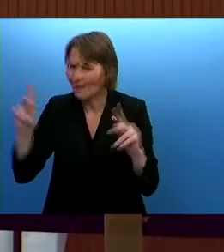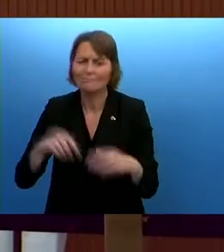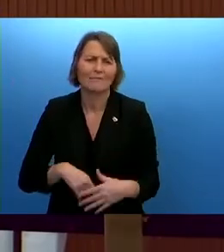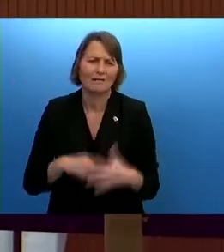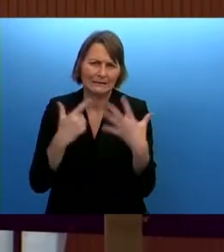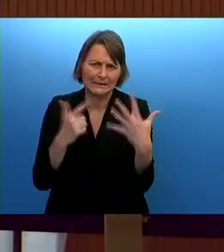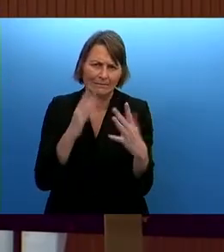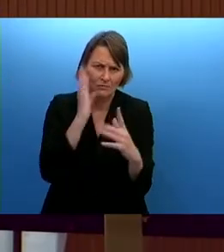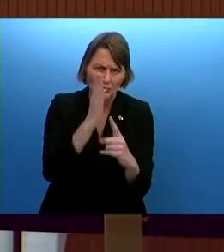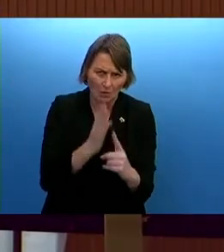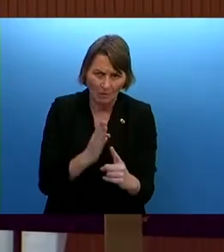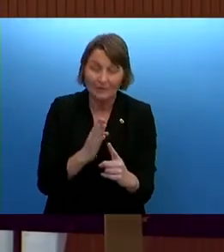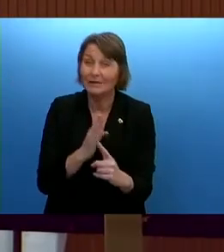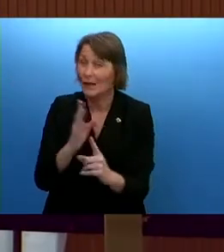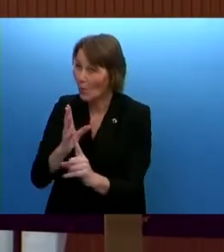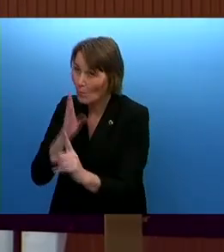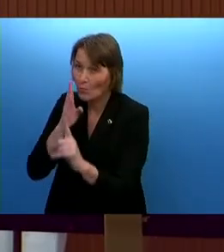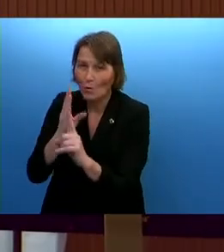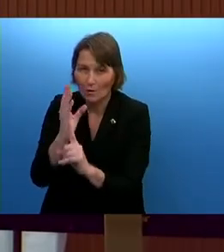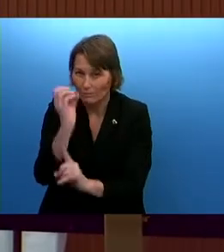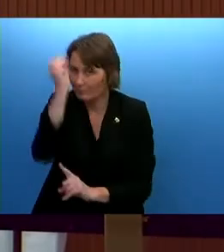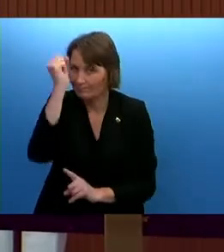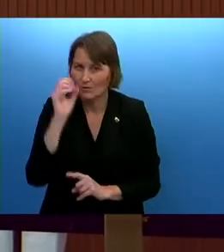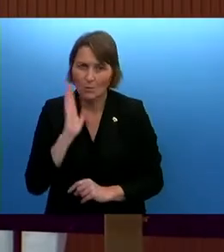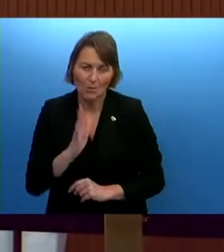as one goal, and we are currently